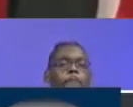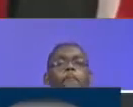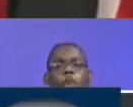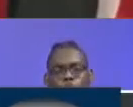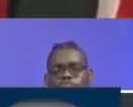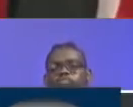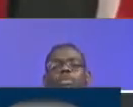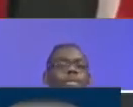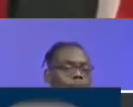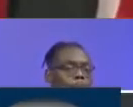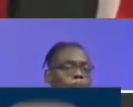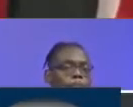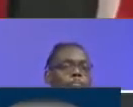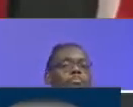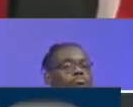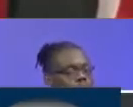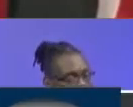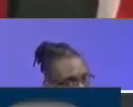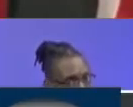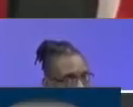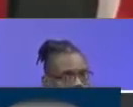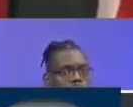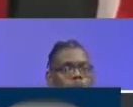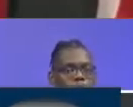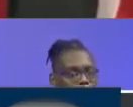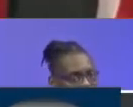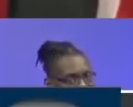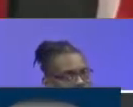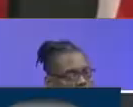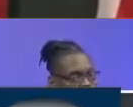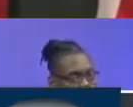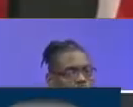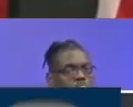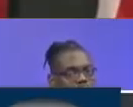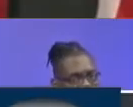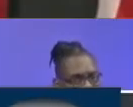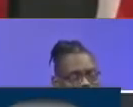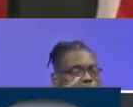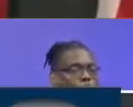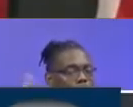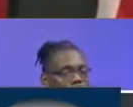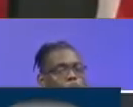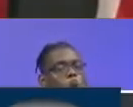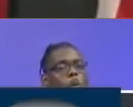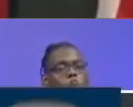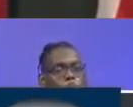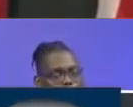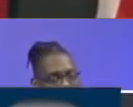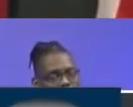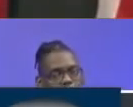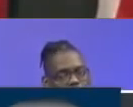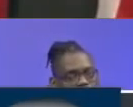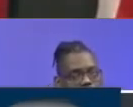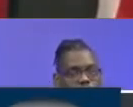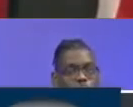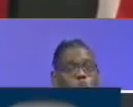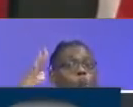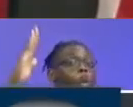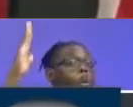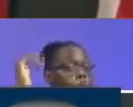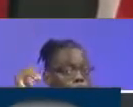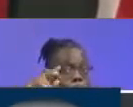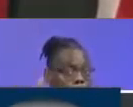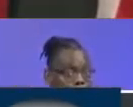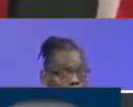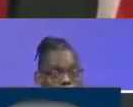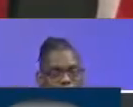environment will become another normal environment. We hope that we can be disciplined enough to do that. If it turns out that